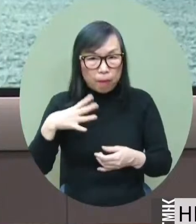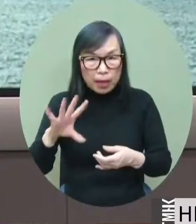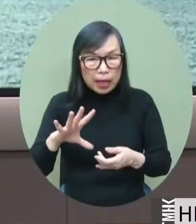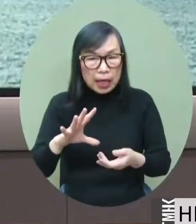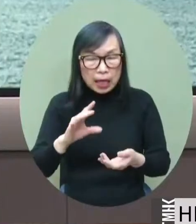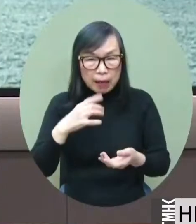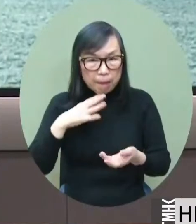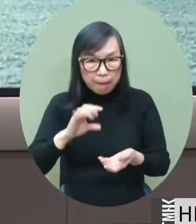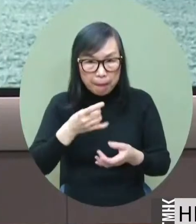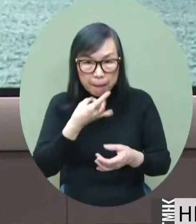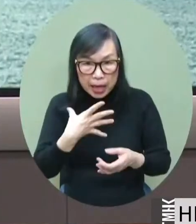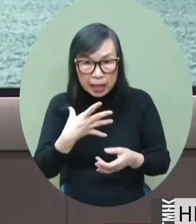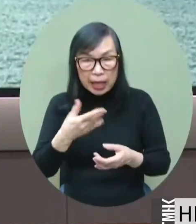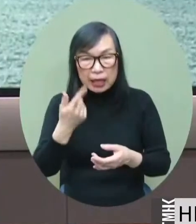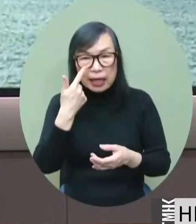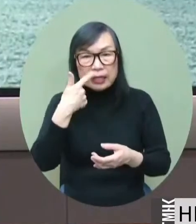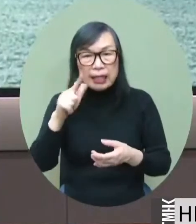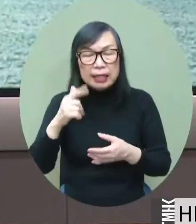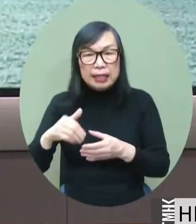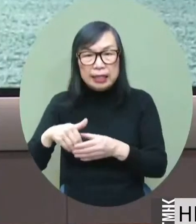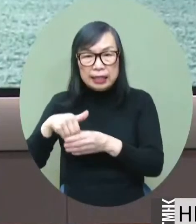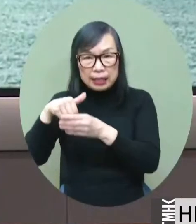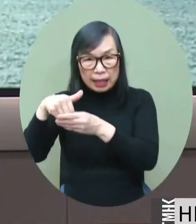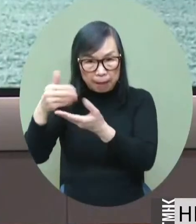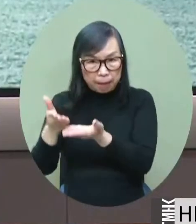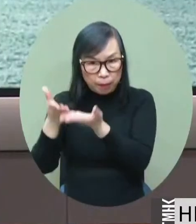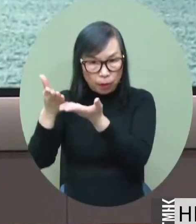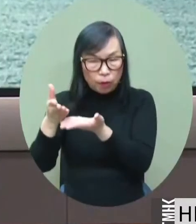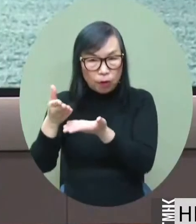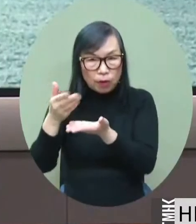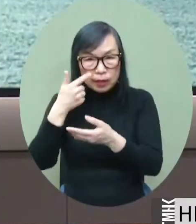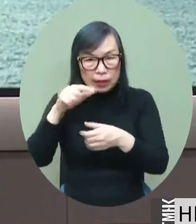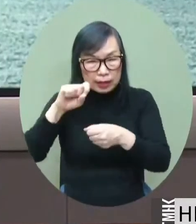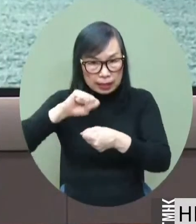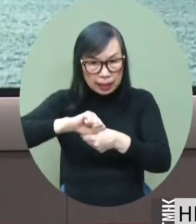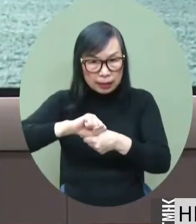who had cases for the first time in this wave.